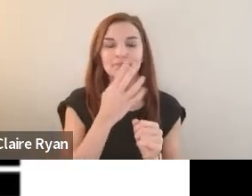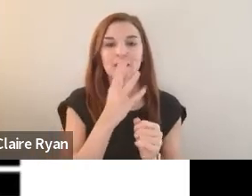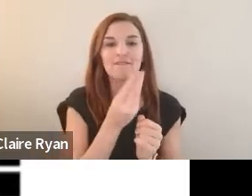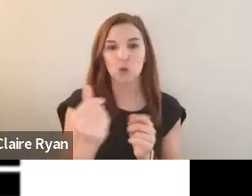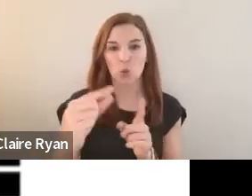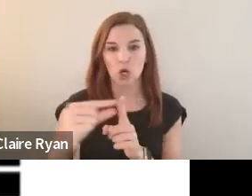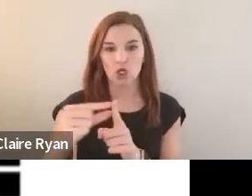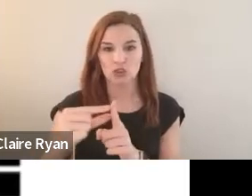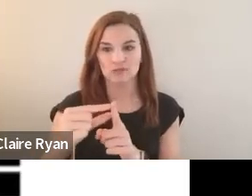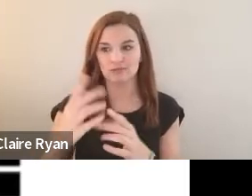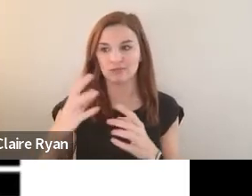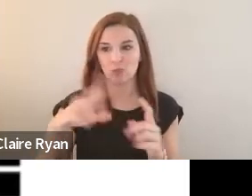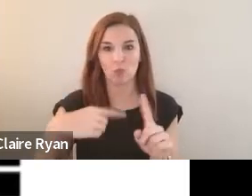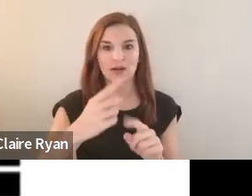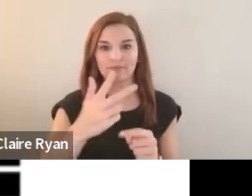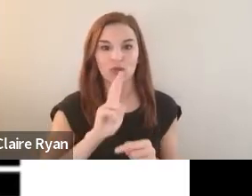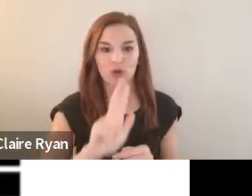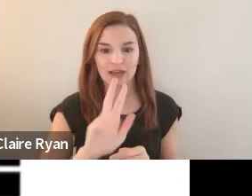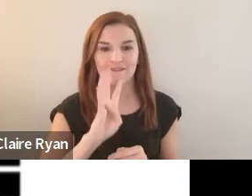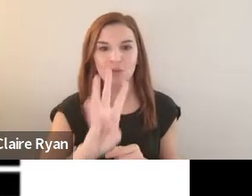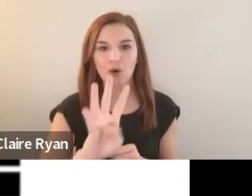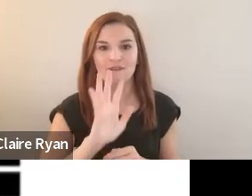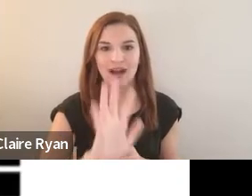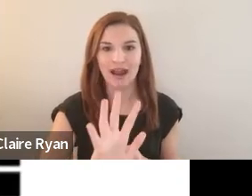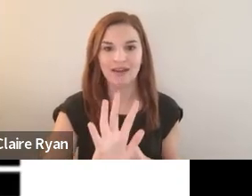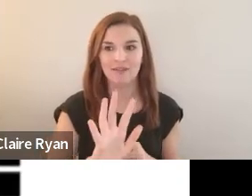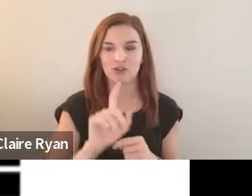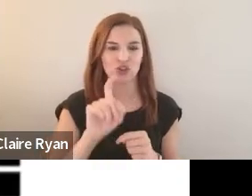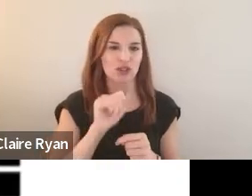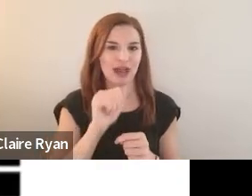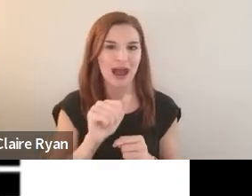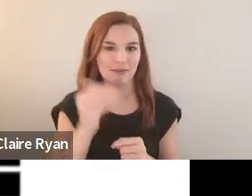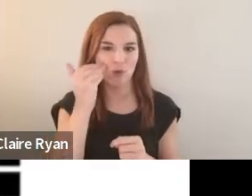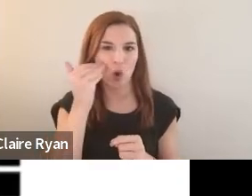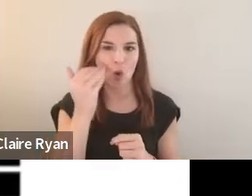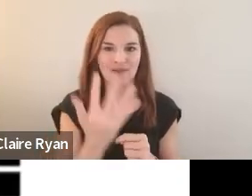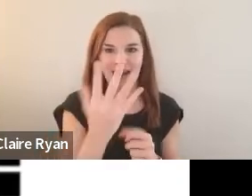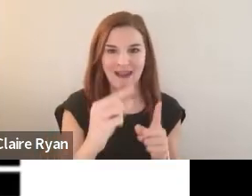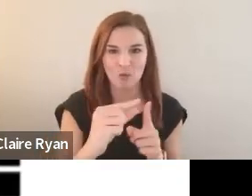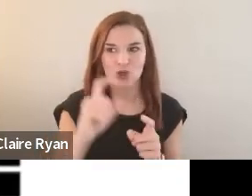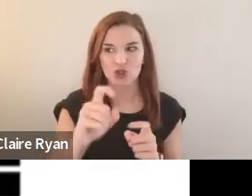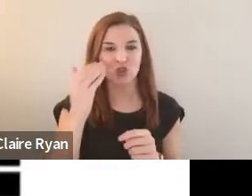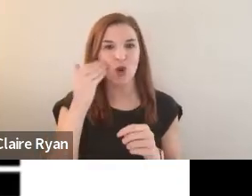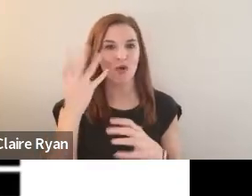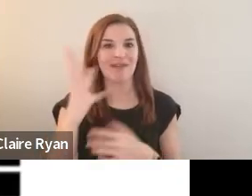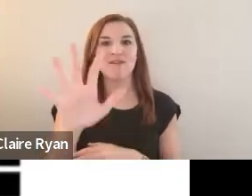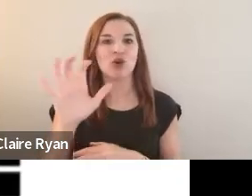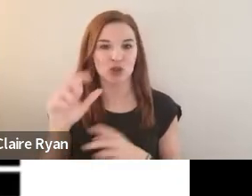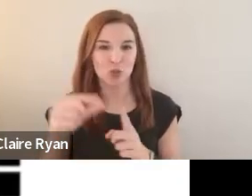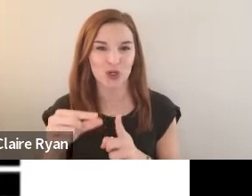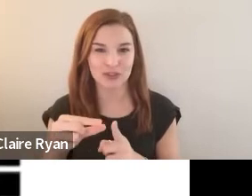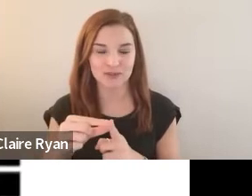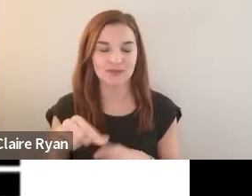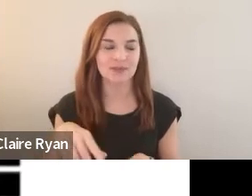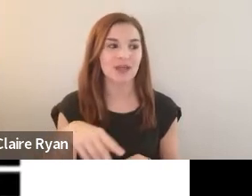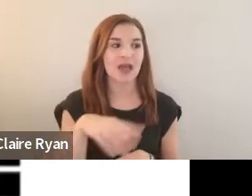of having the spoken language training, having being a cochlear implant from maybe since the time they were 3 or 4, and maybe